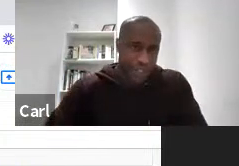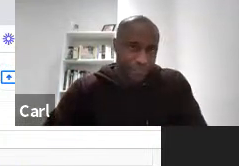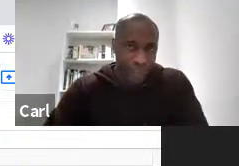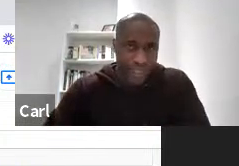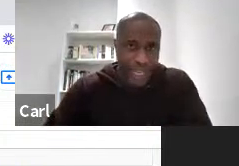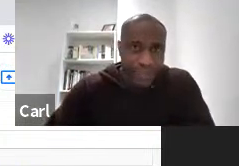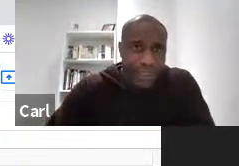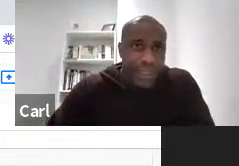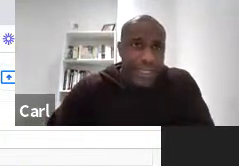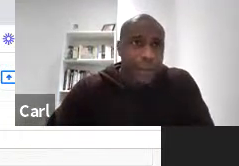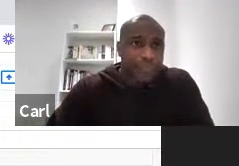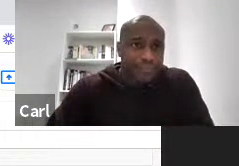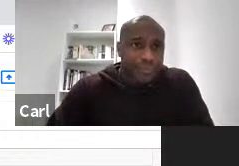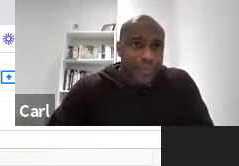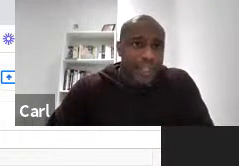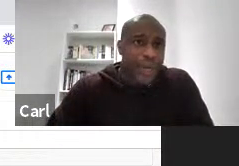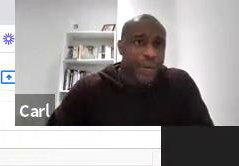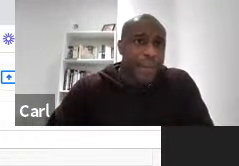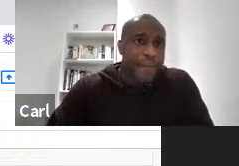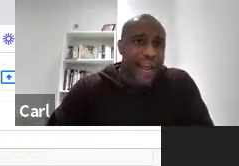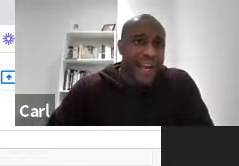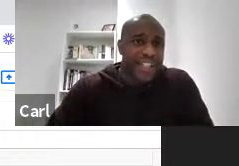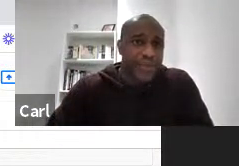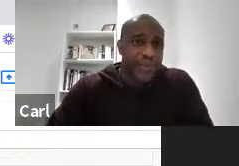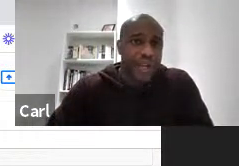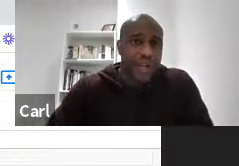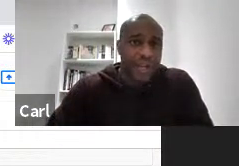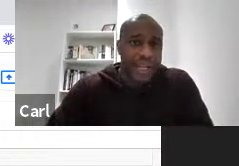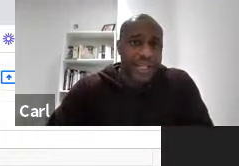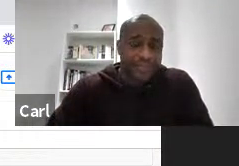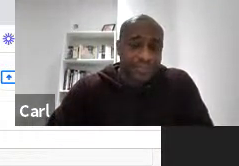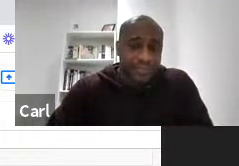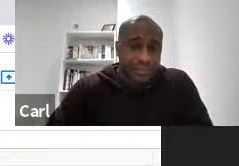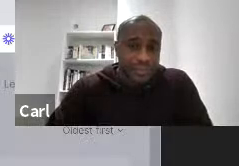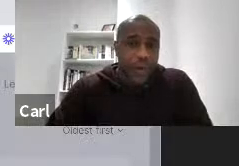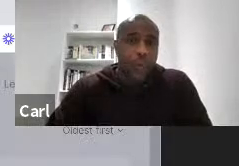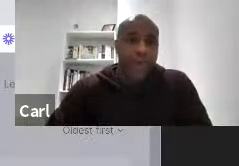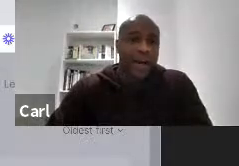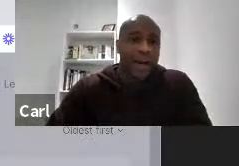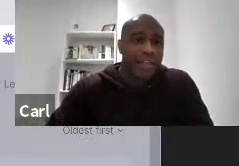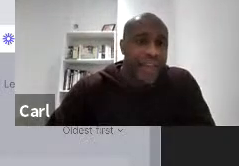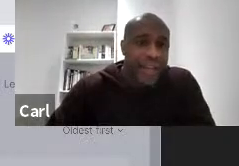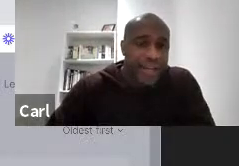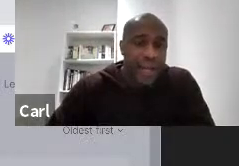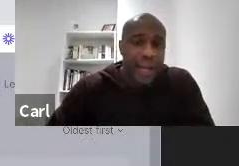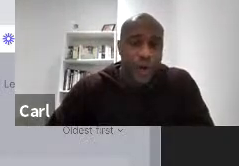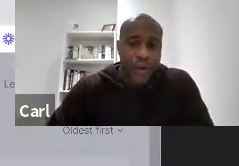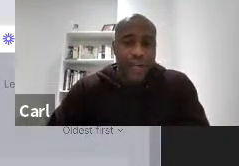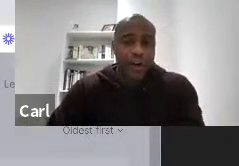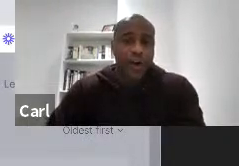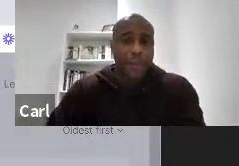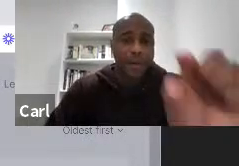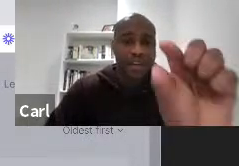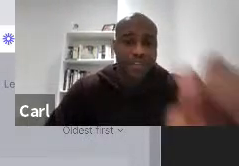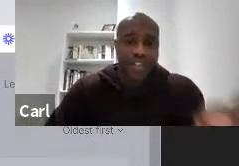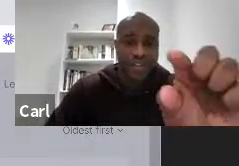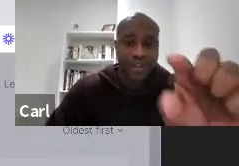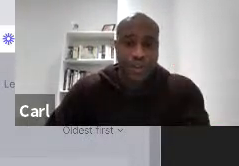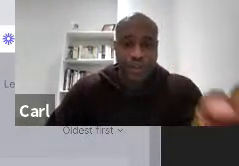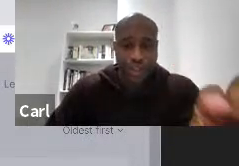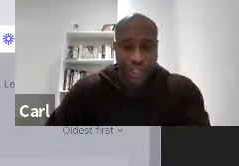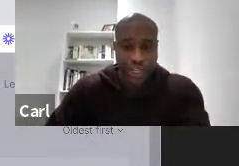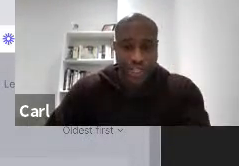a spreadsheet. Okay. Now, going back to Glide, we are then hooking up